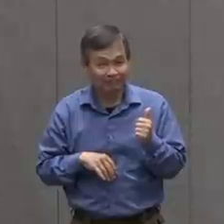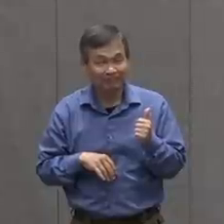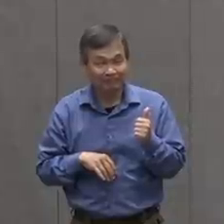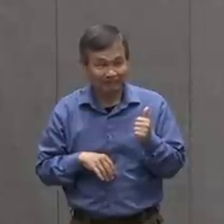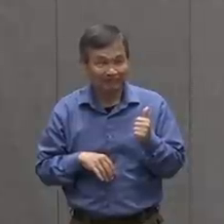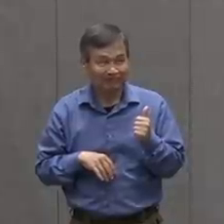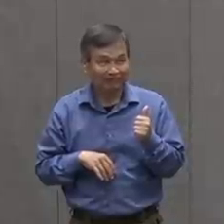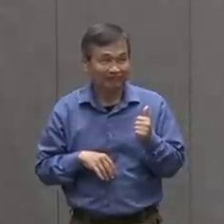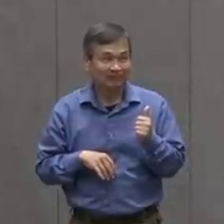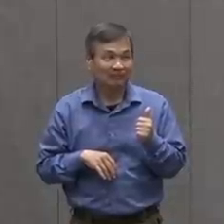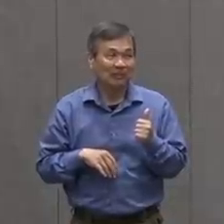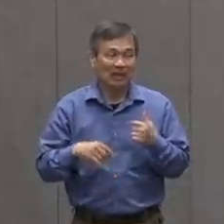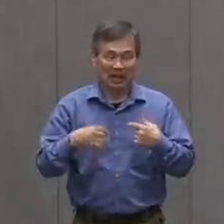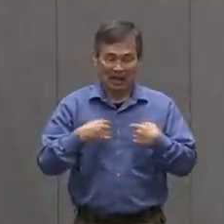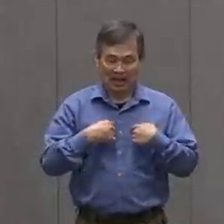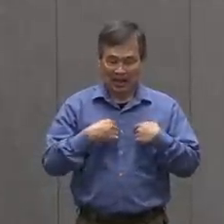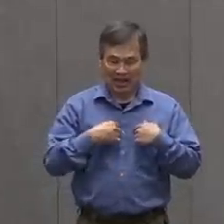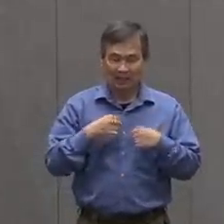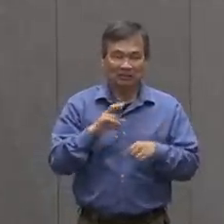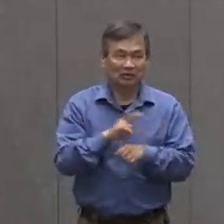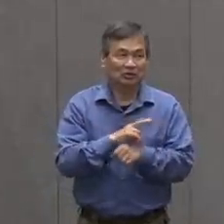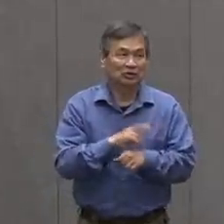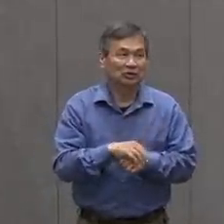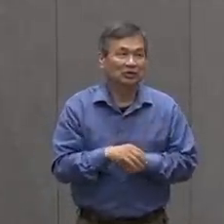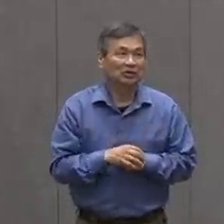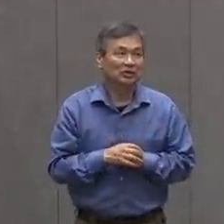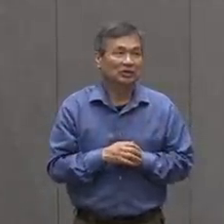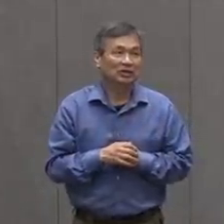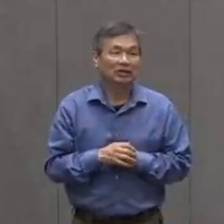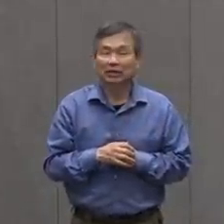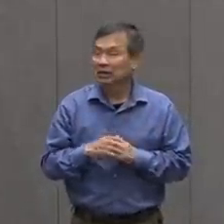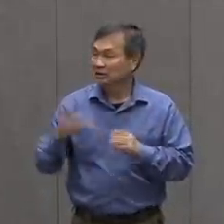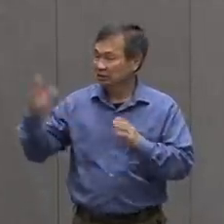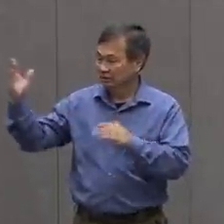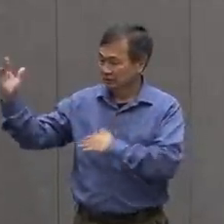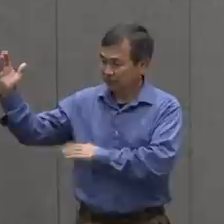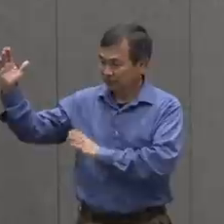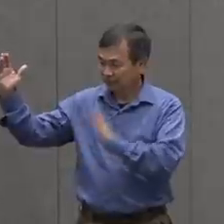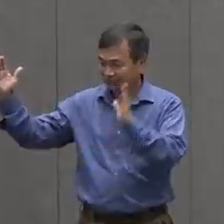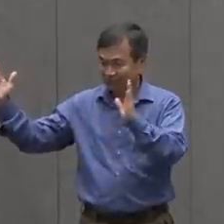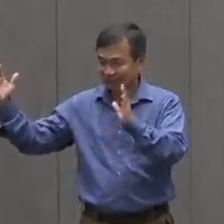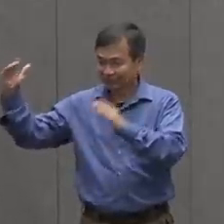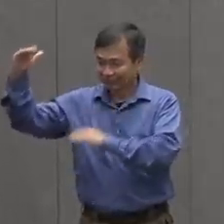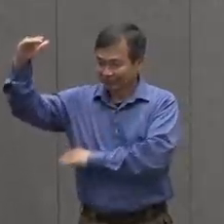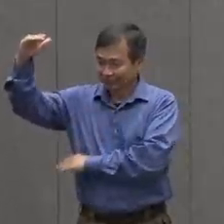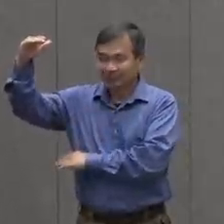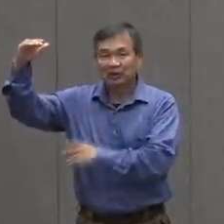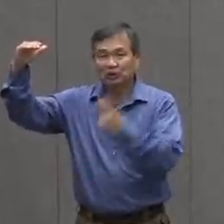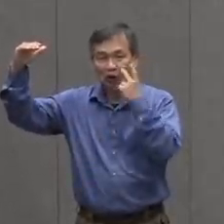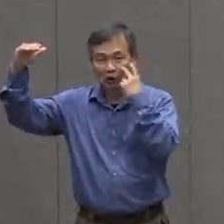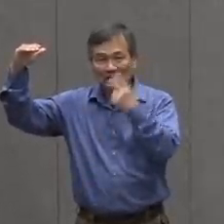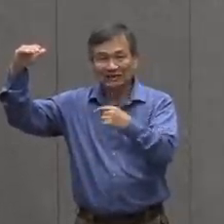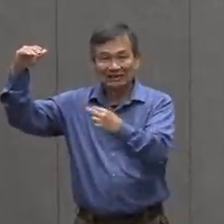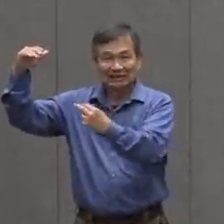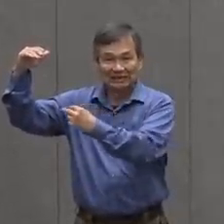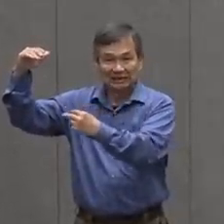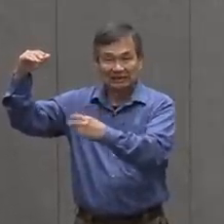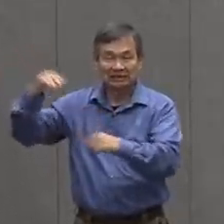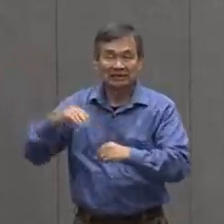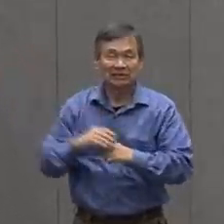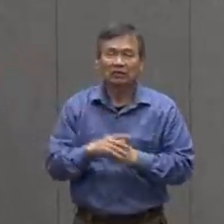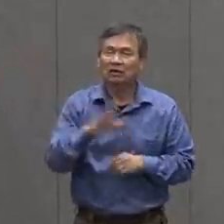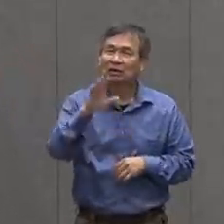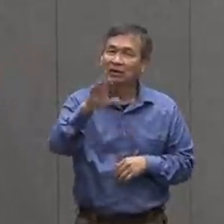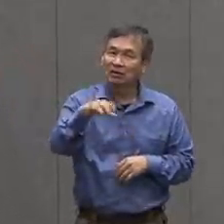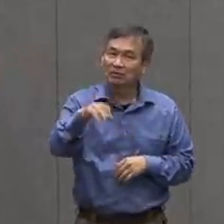So I used this poster board because I had it and I wanted it to be nice and big to play with. But